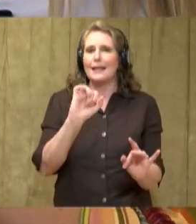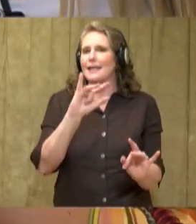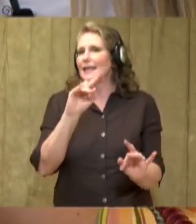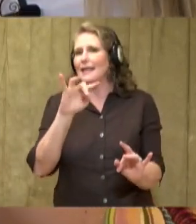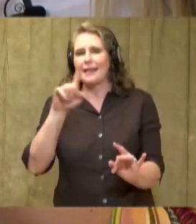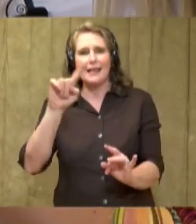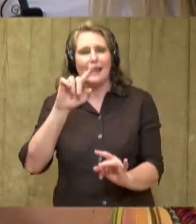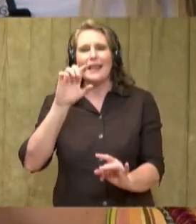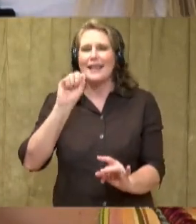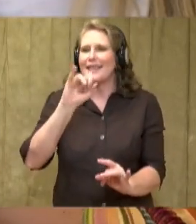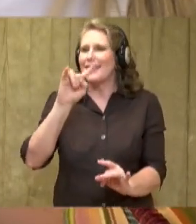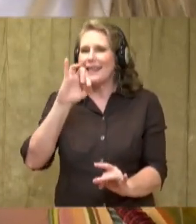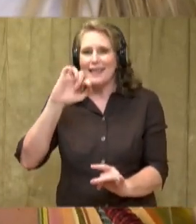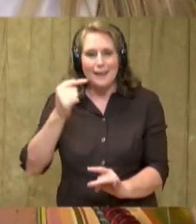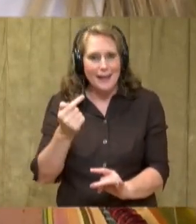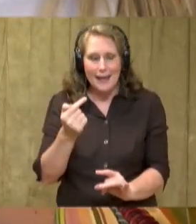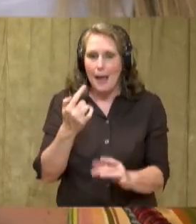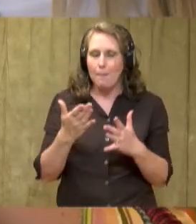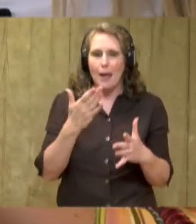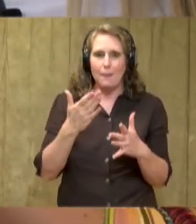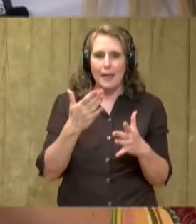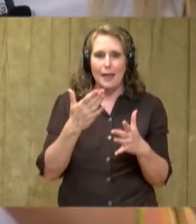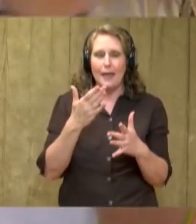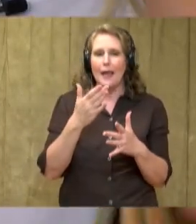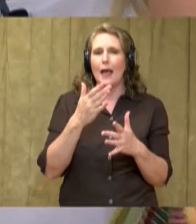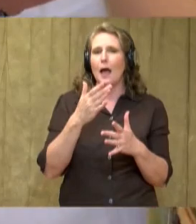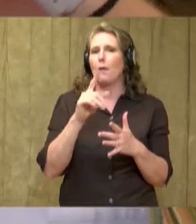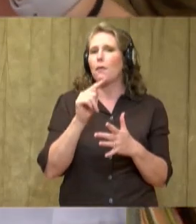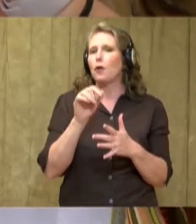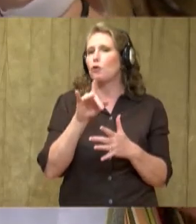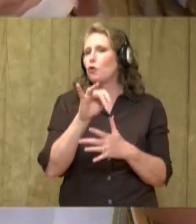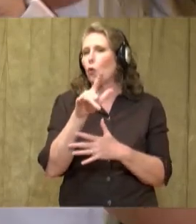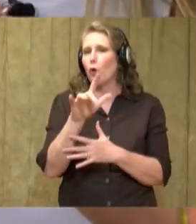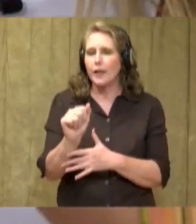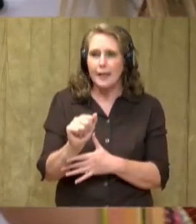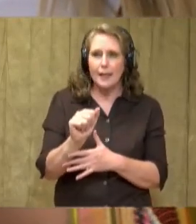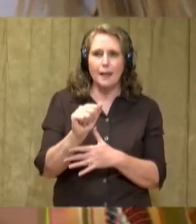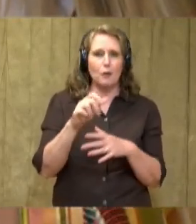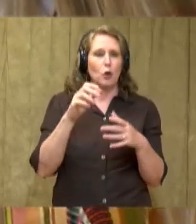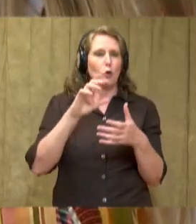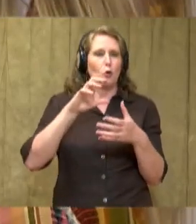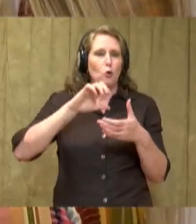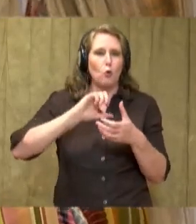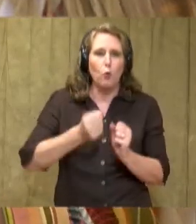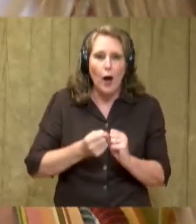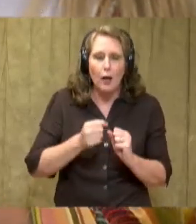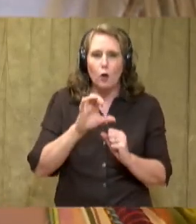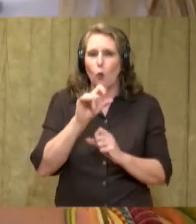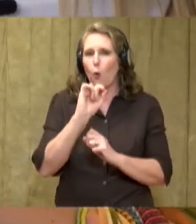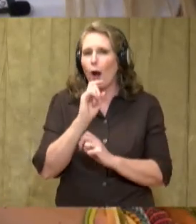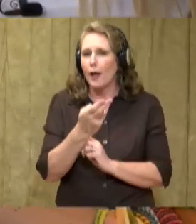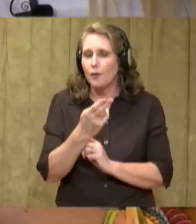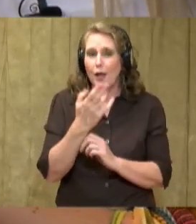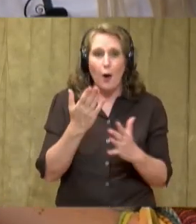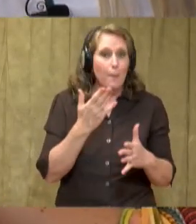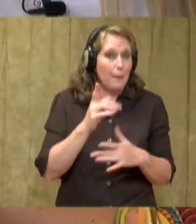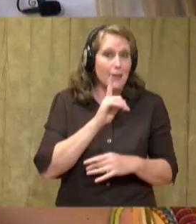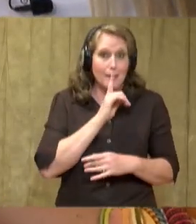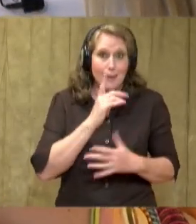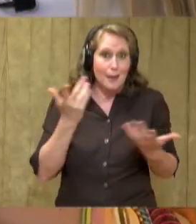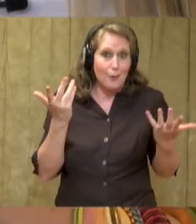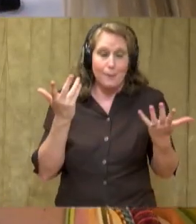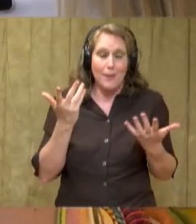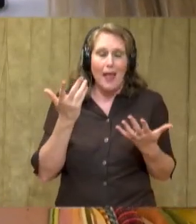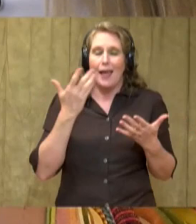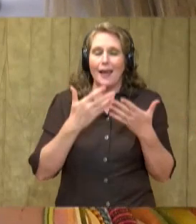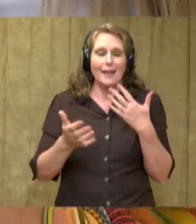right? Maybe it's the crunch of the crispy tortillas. Maybe it's a secret.